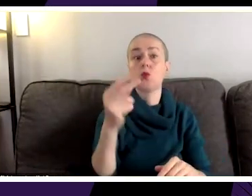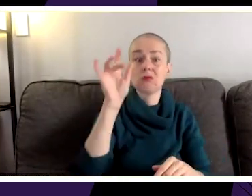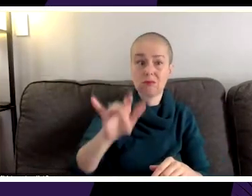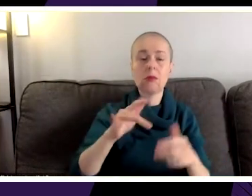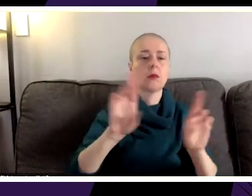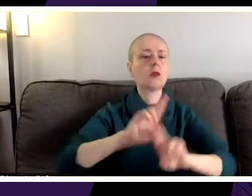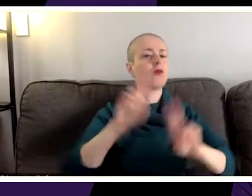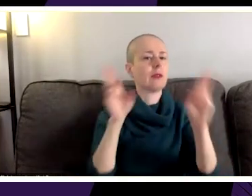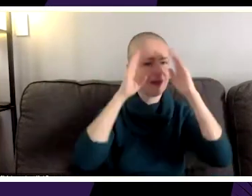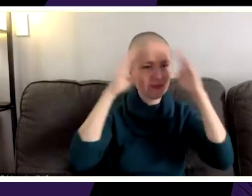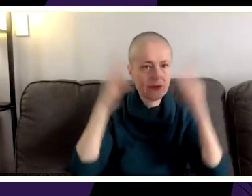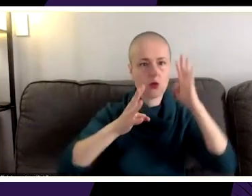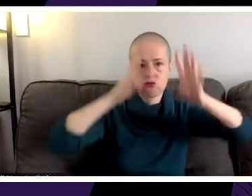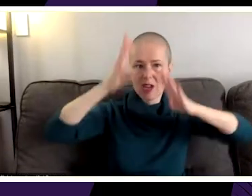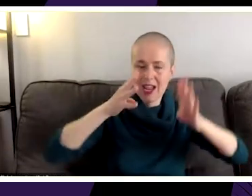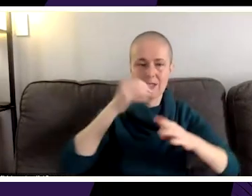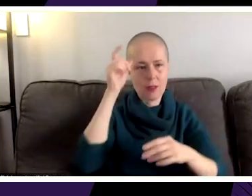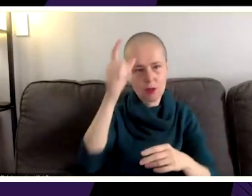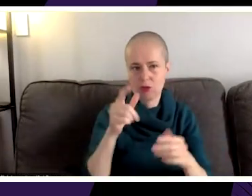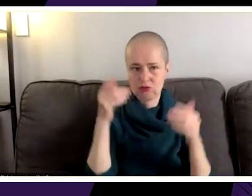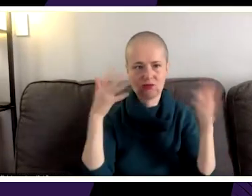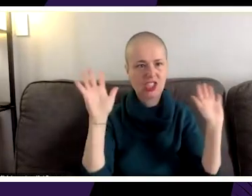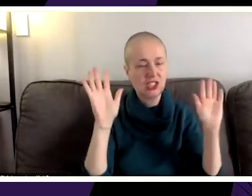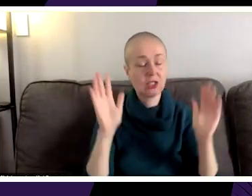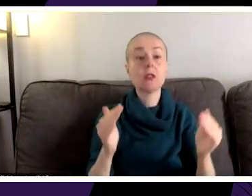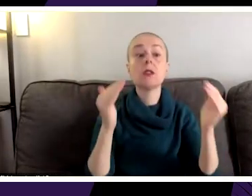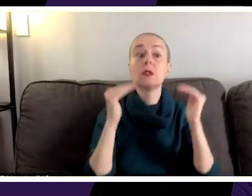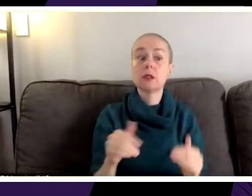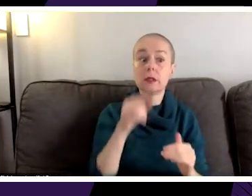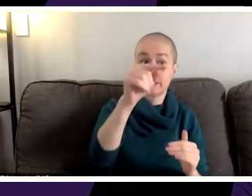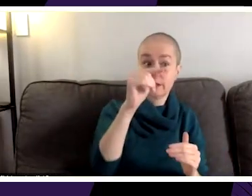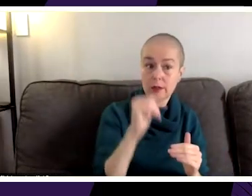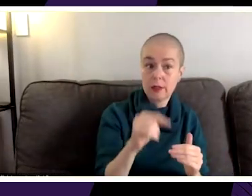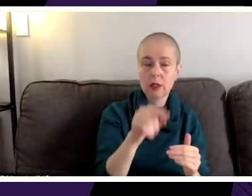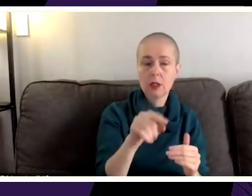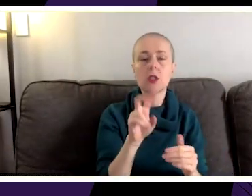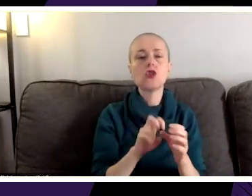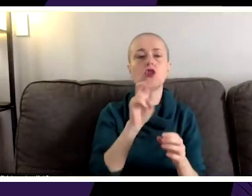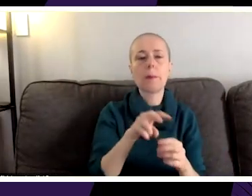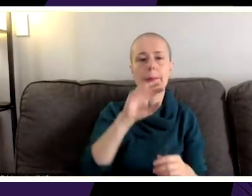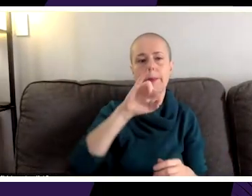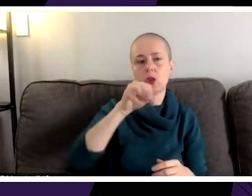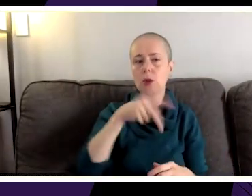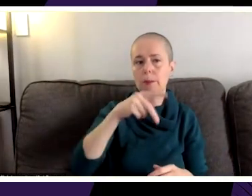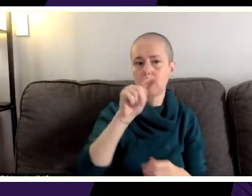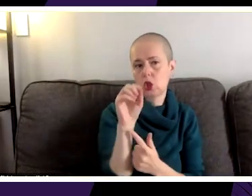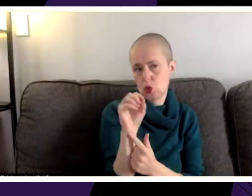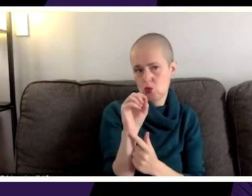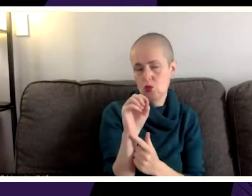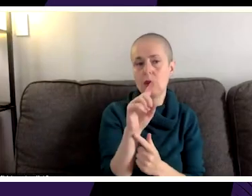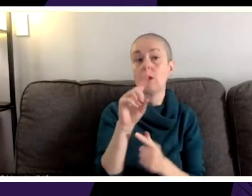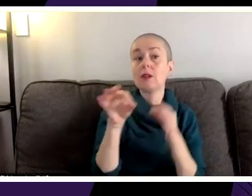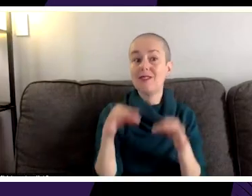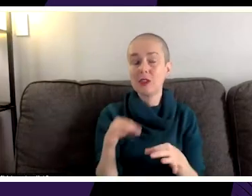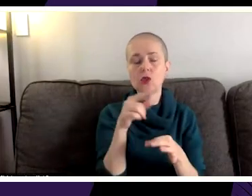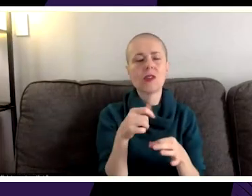and creativity instead. Another feature is jump to definition. So if I'm working lower down in the code and want to see where this variable